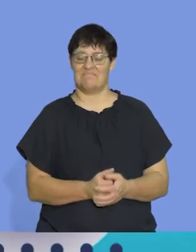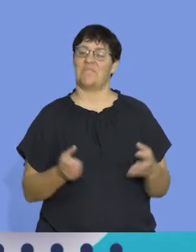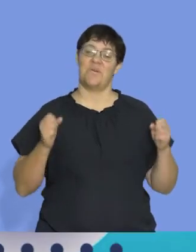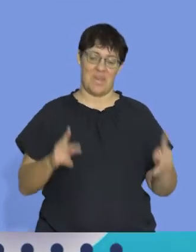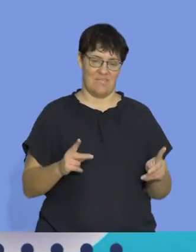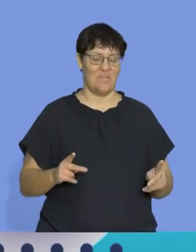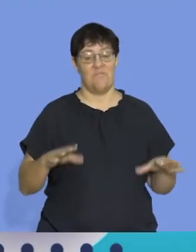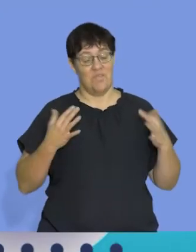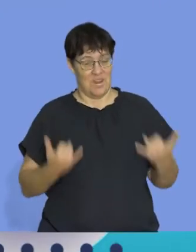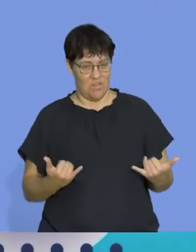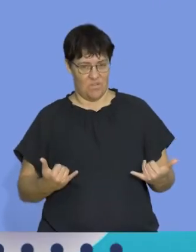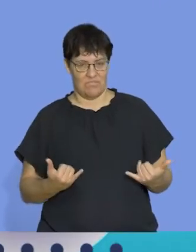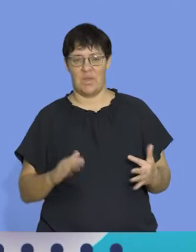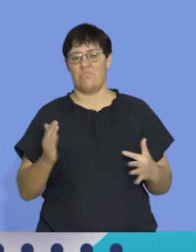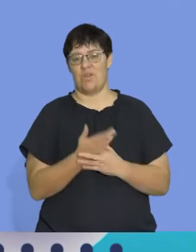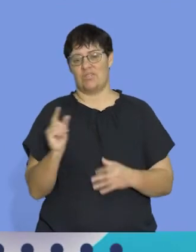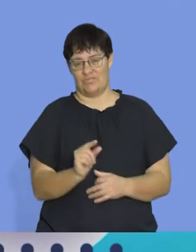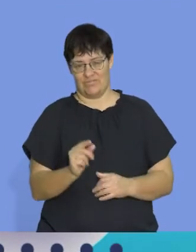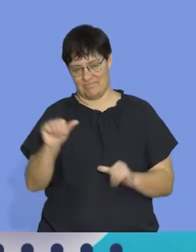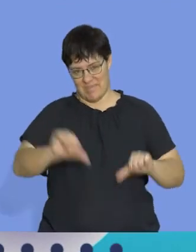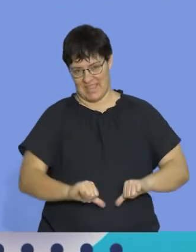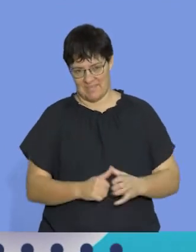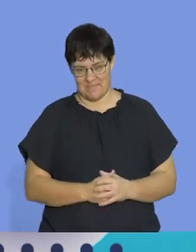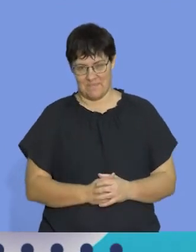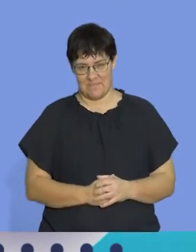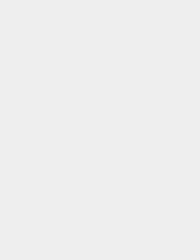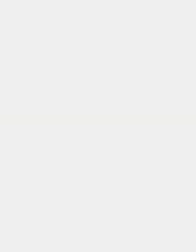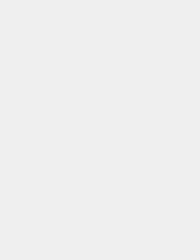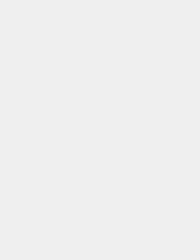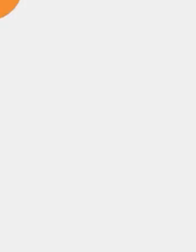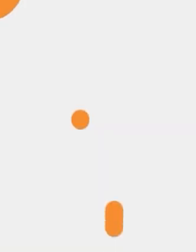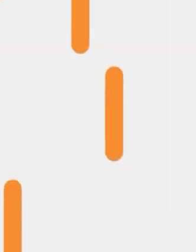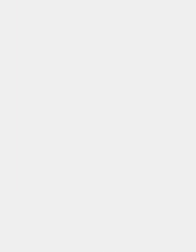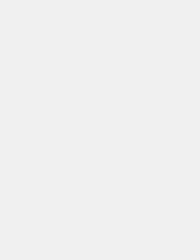Okay, that's it for now. We shall take a short break. See you after the break.